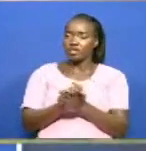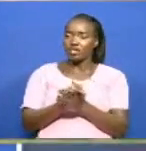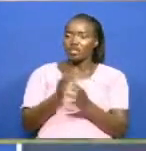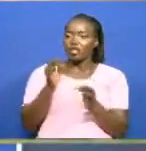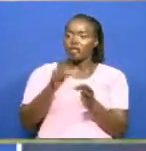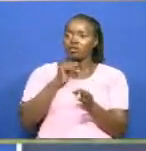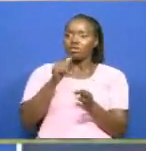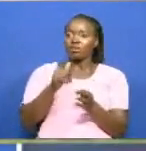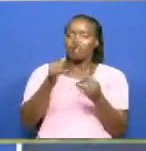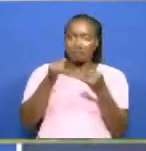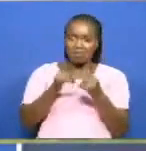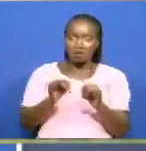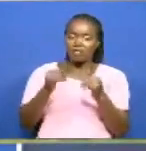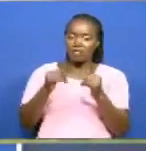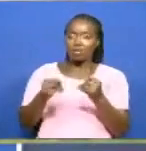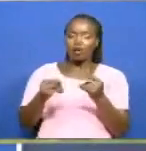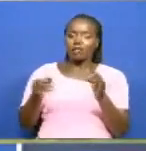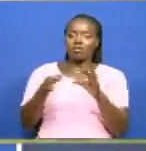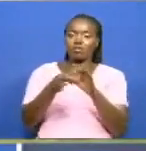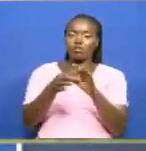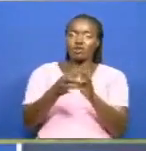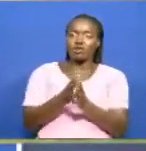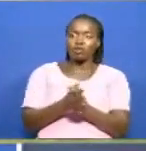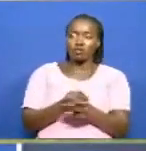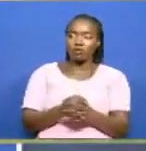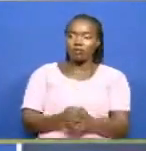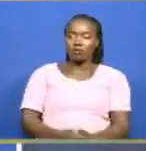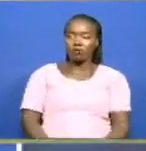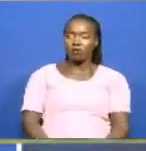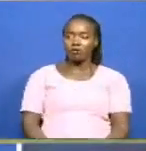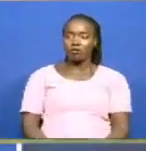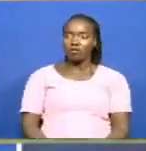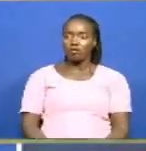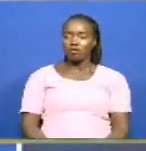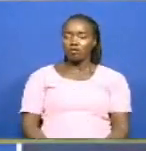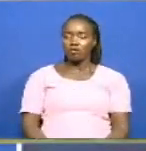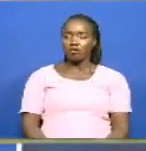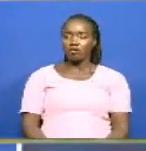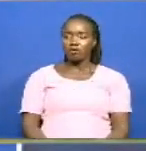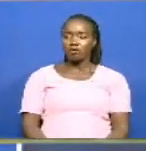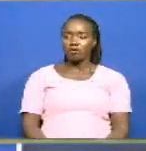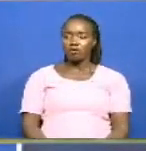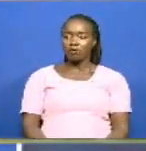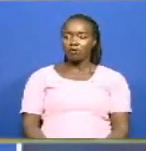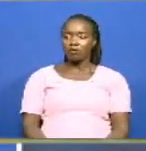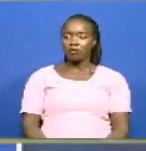we don't, then we'll try to make a combination.